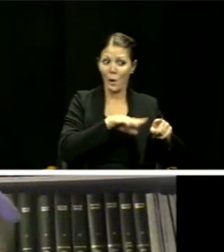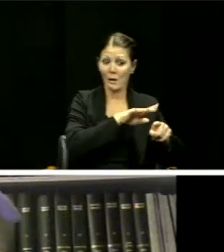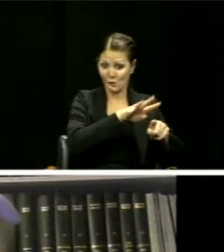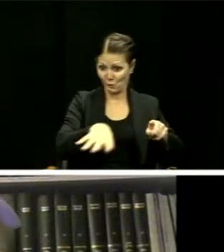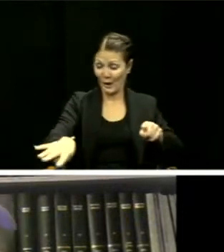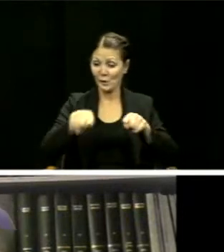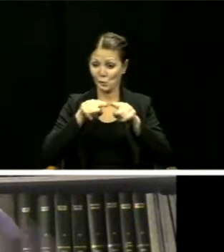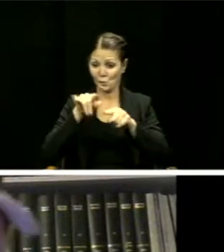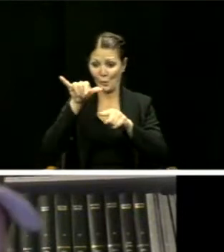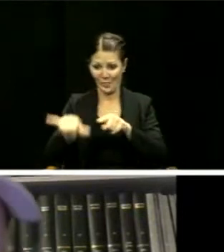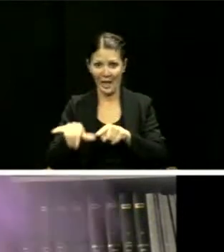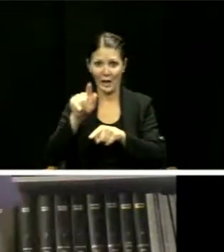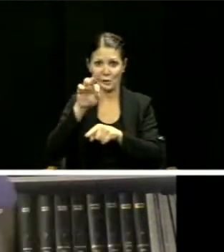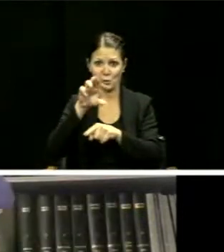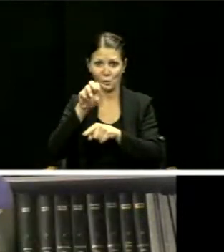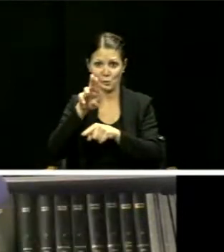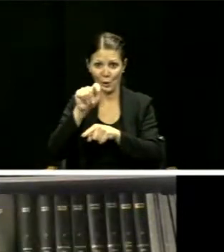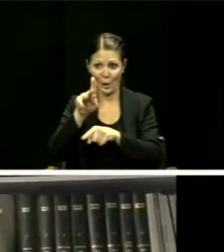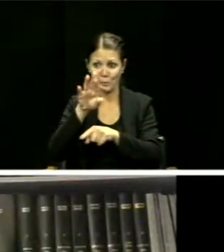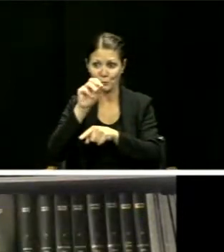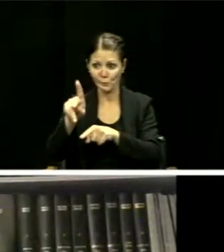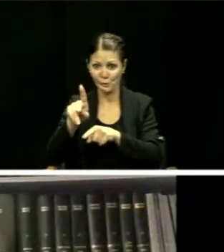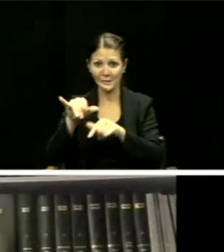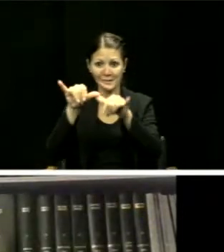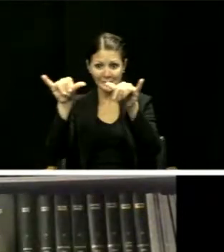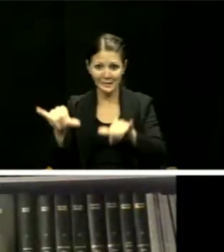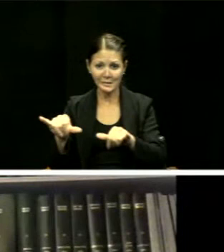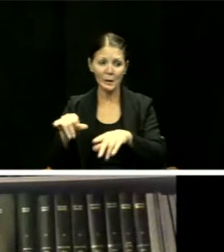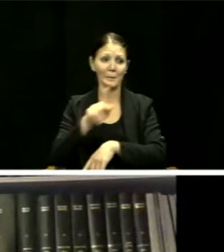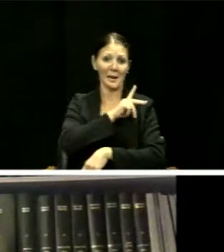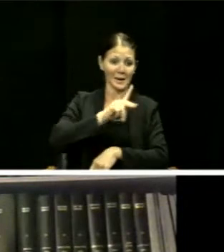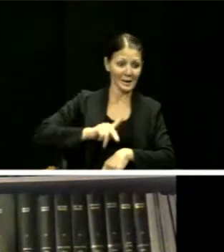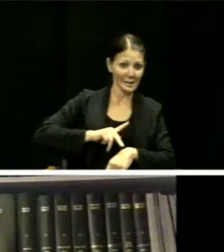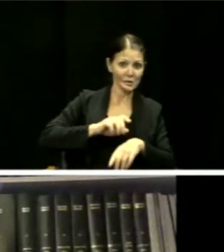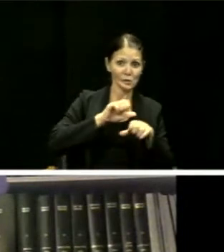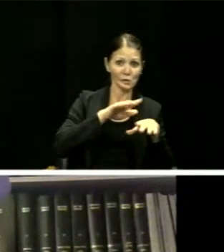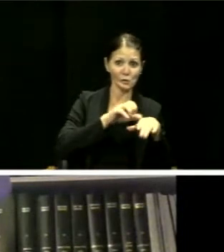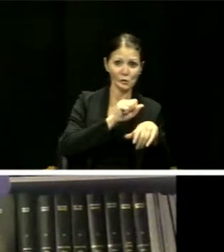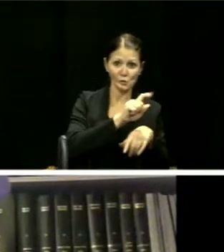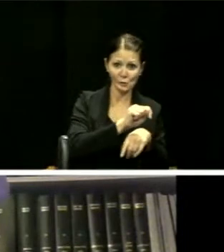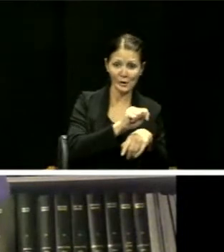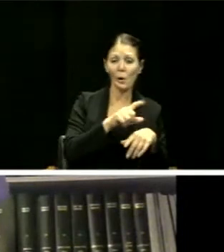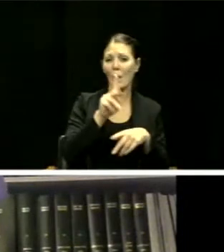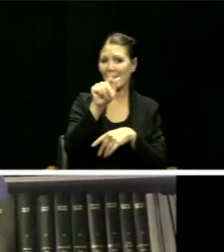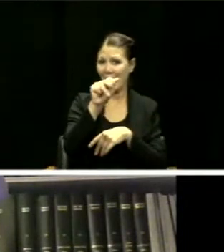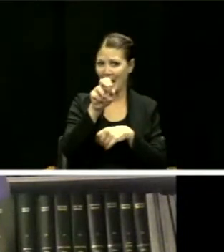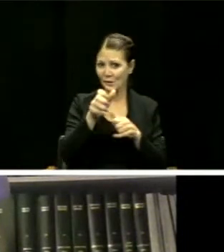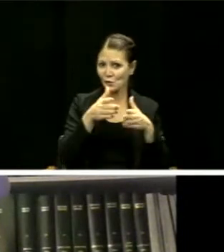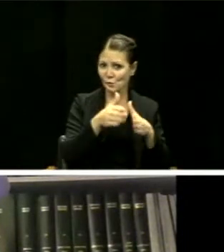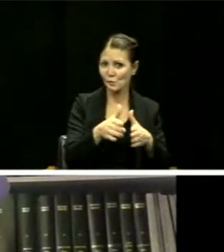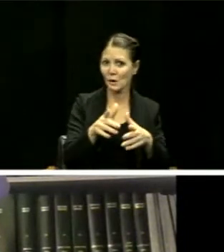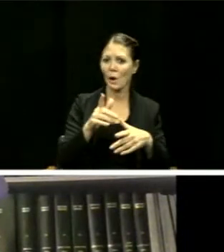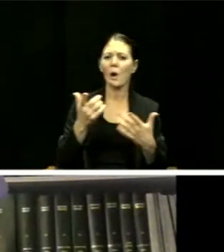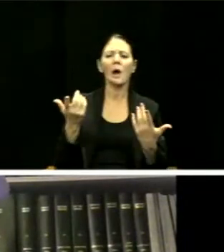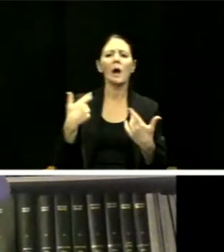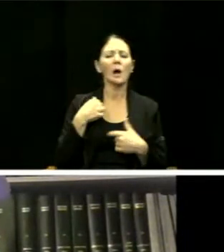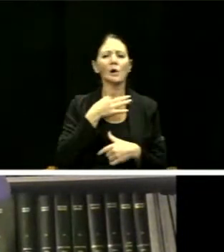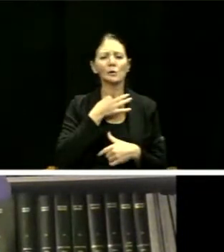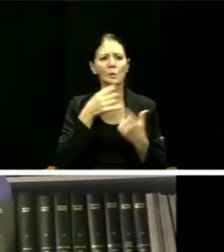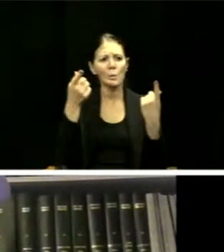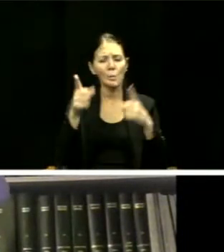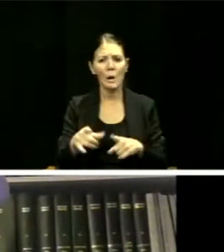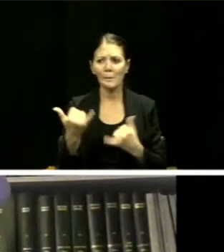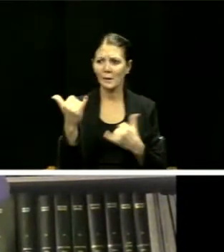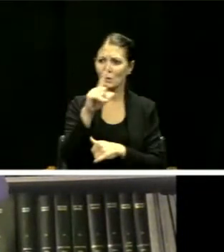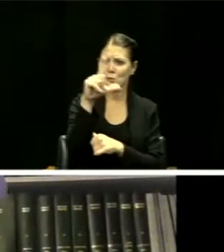Brook system and Kane Street and everything else, what happens over the next 20 and 30